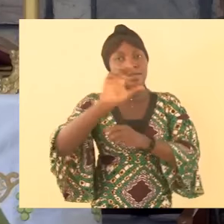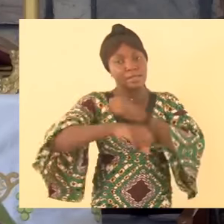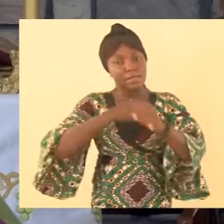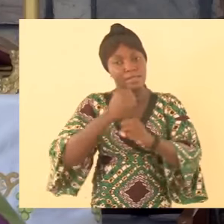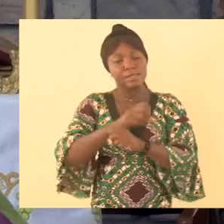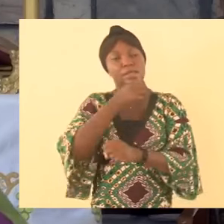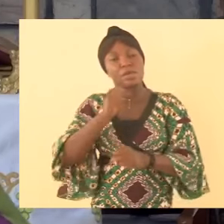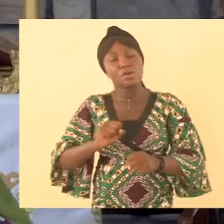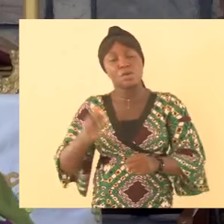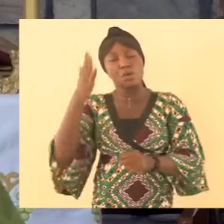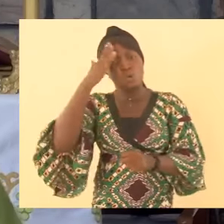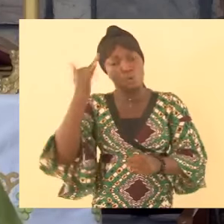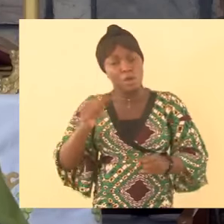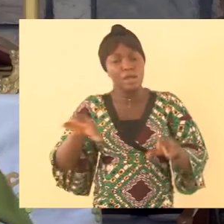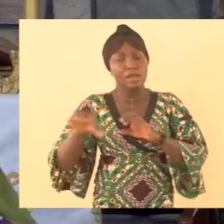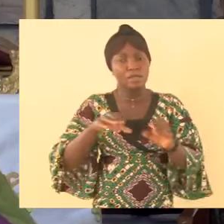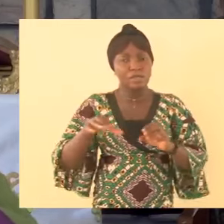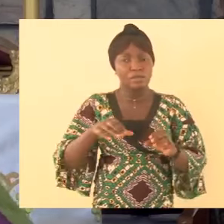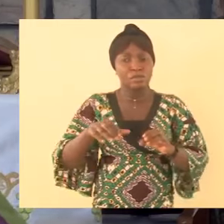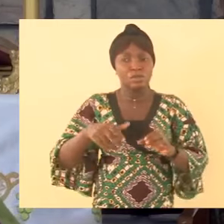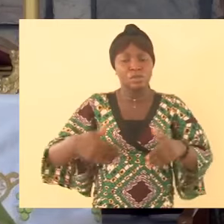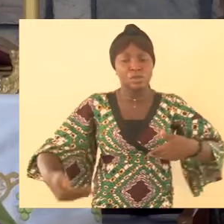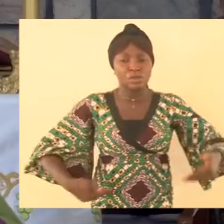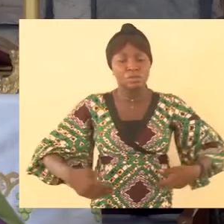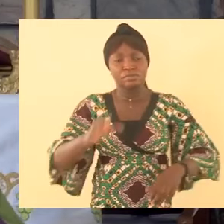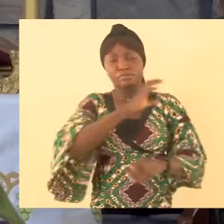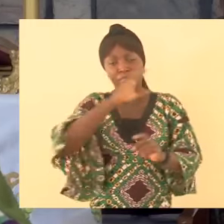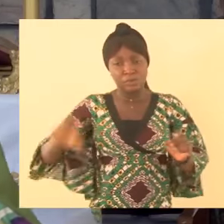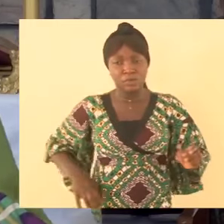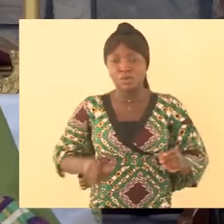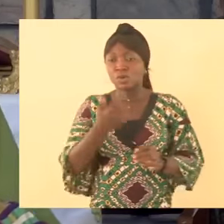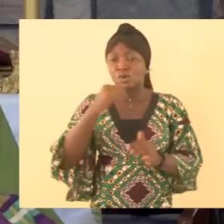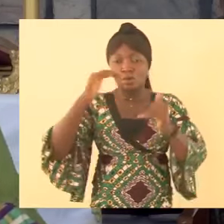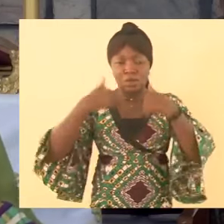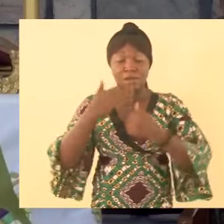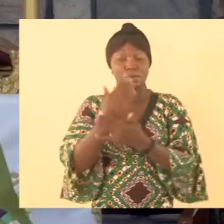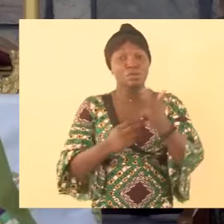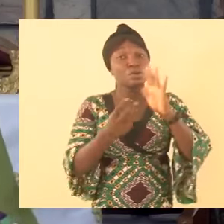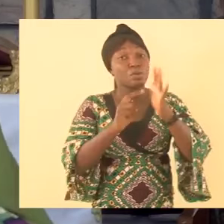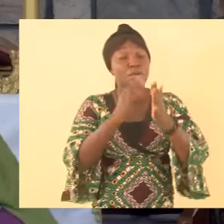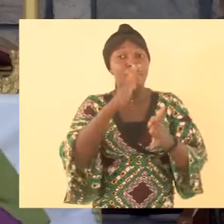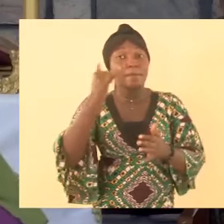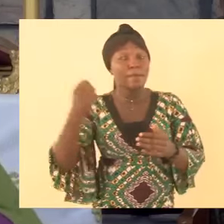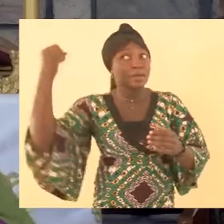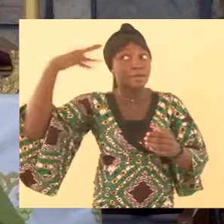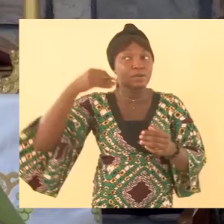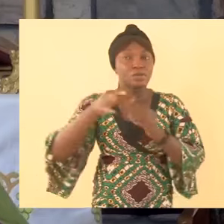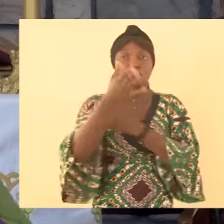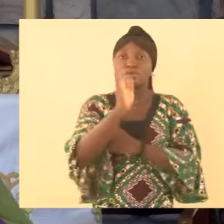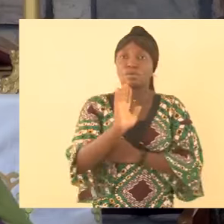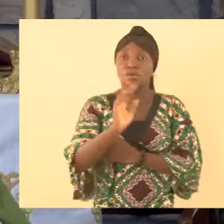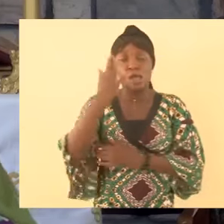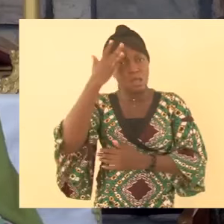ago. Why do adult Christians who have some means by the grace of